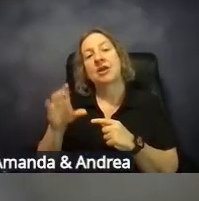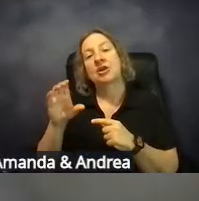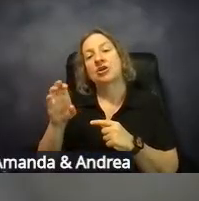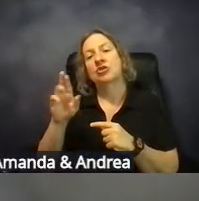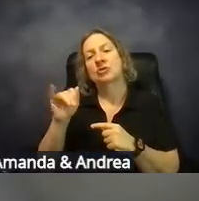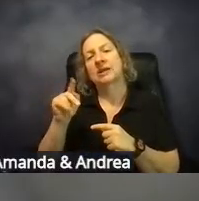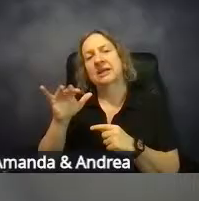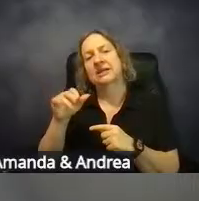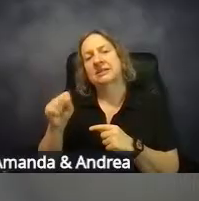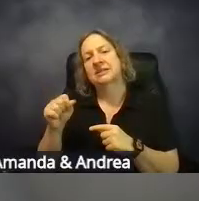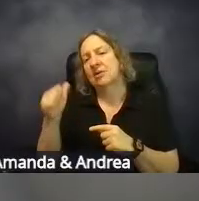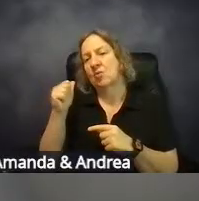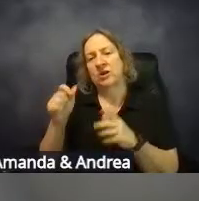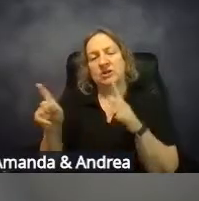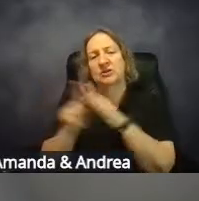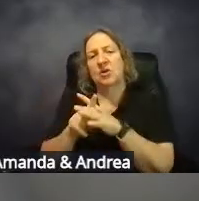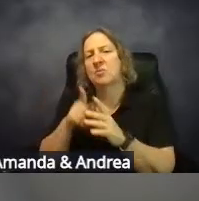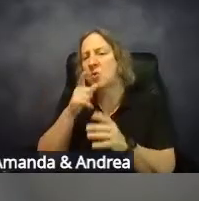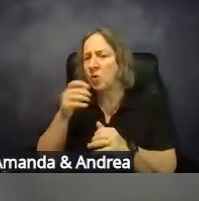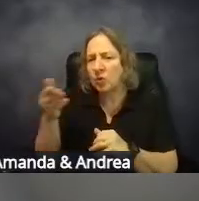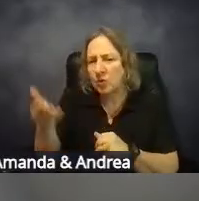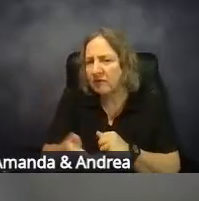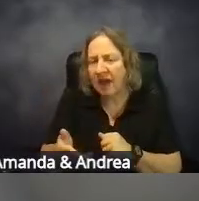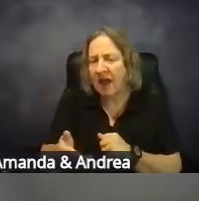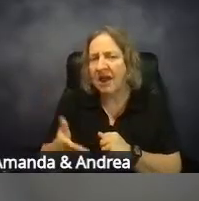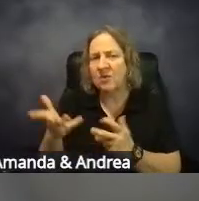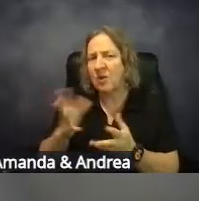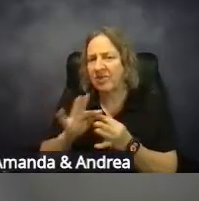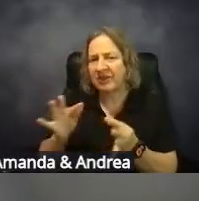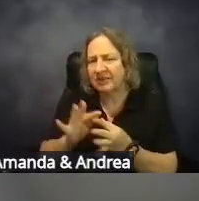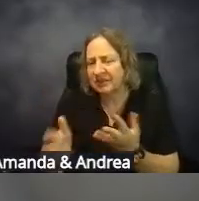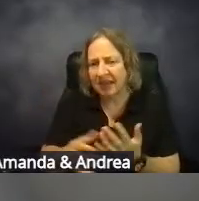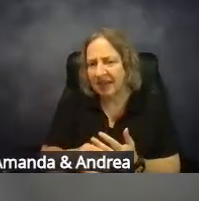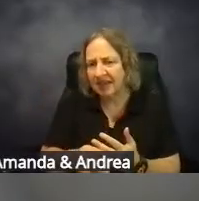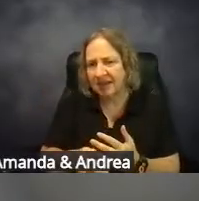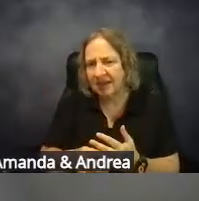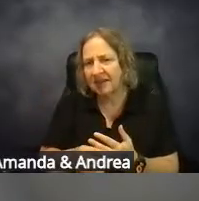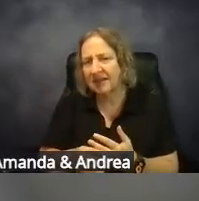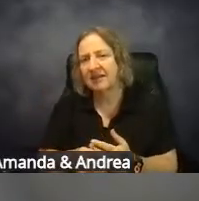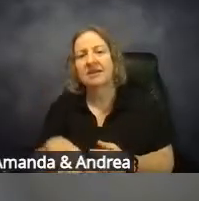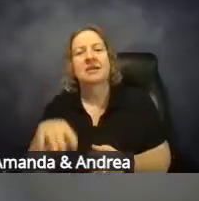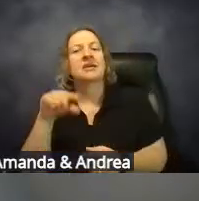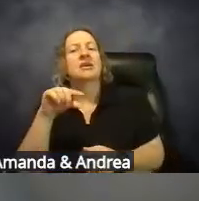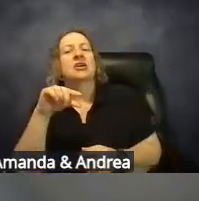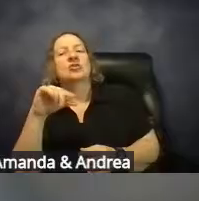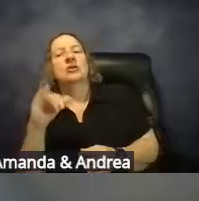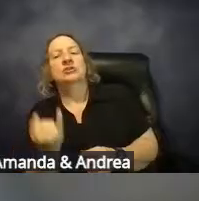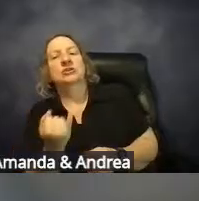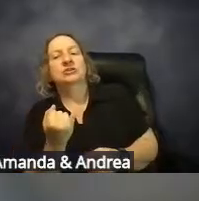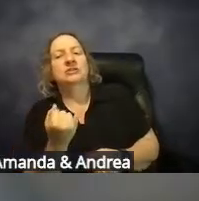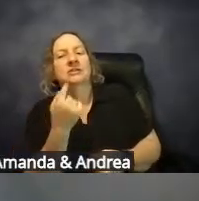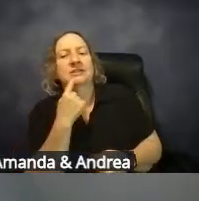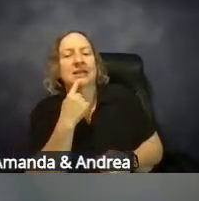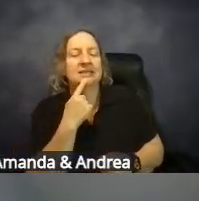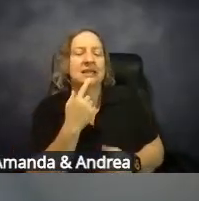who those people were that you invited and what'd they say? Oh. So a